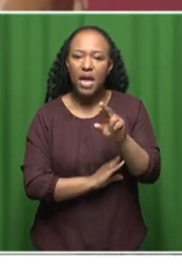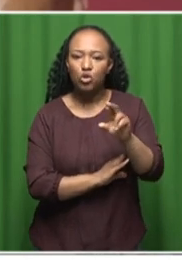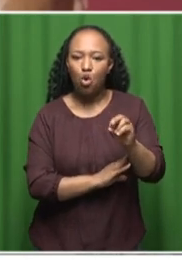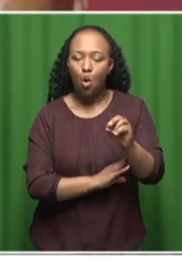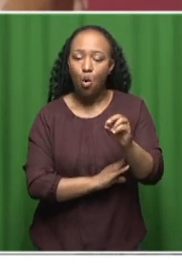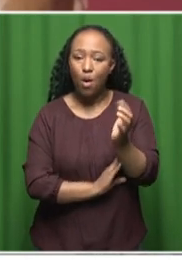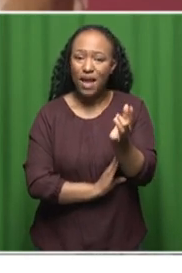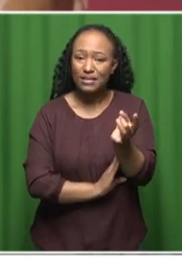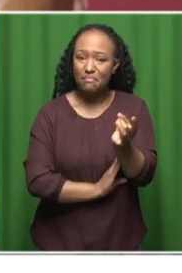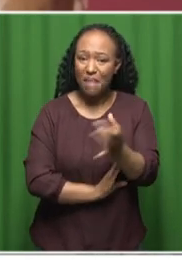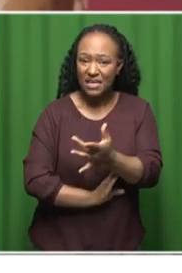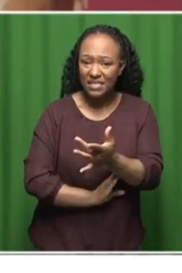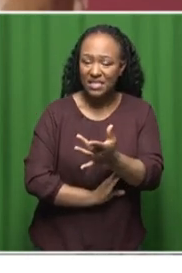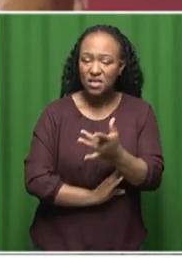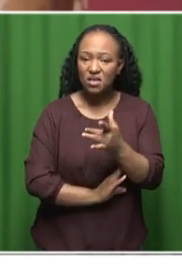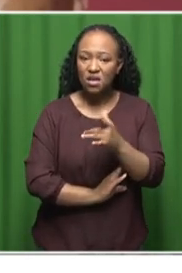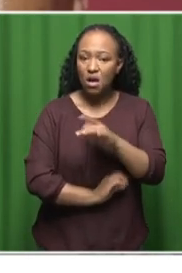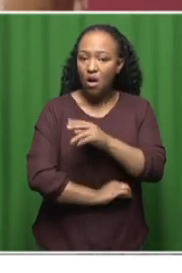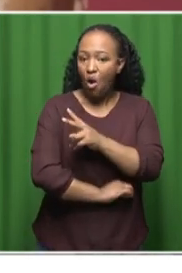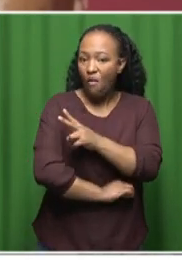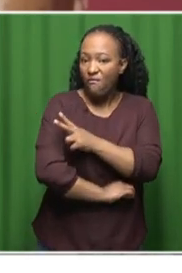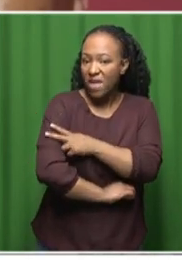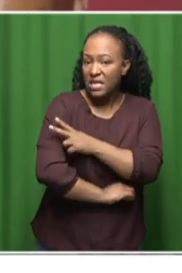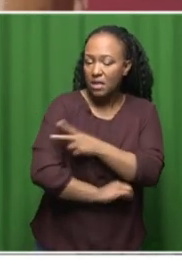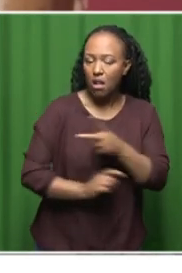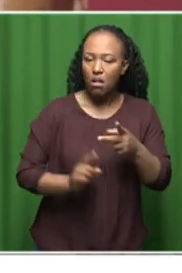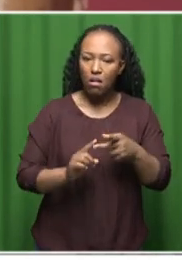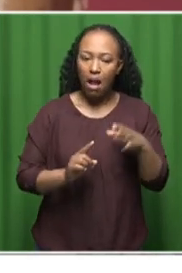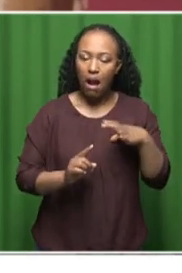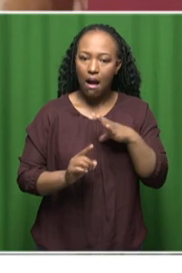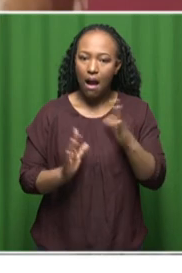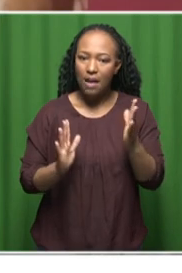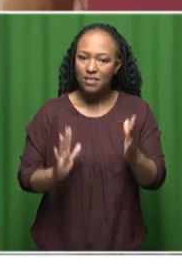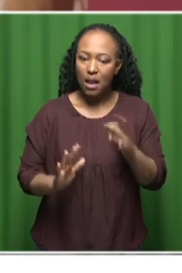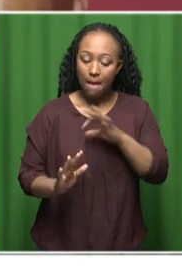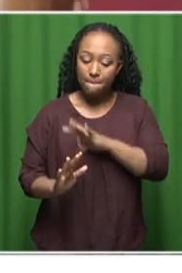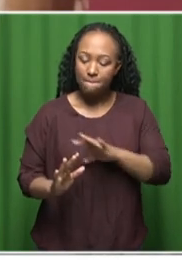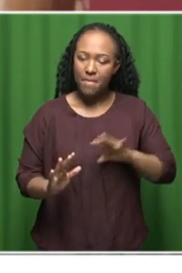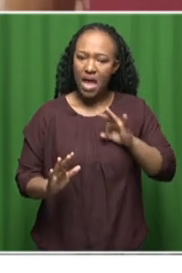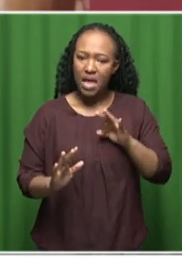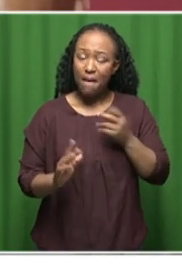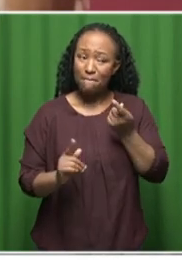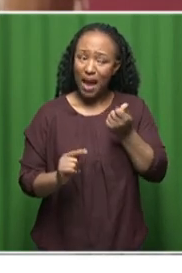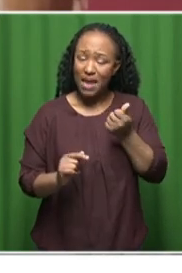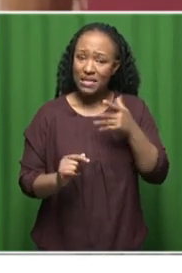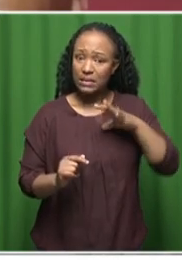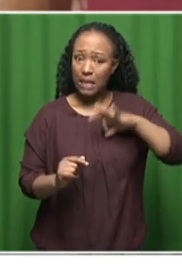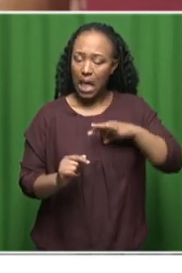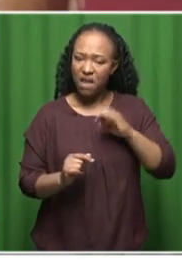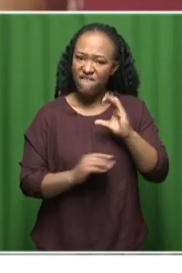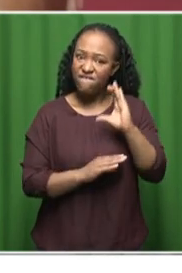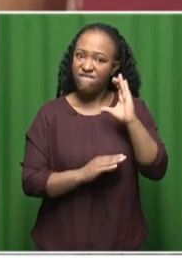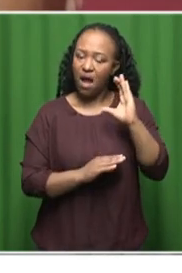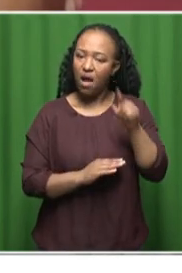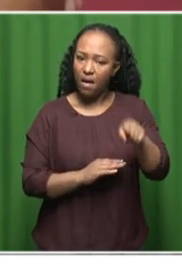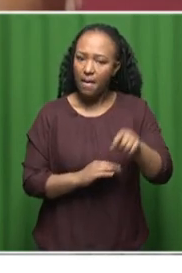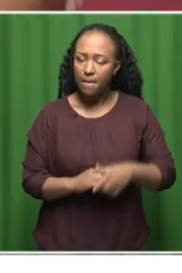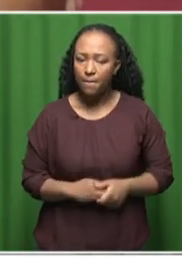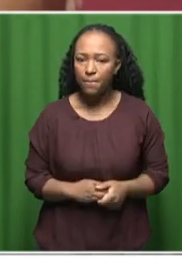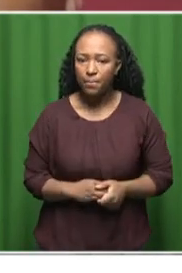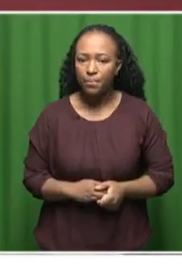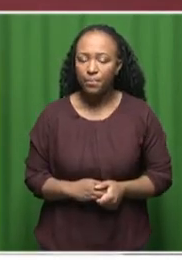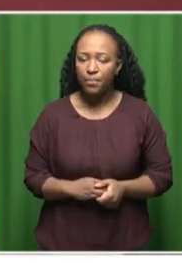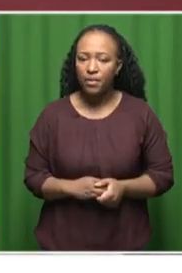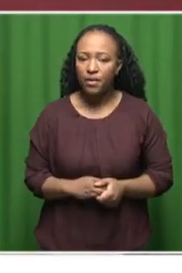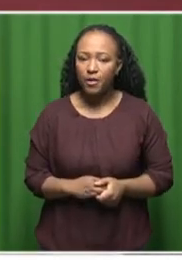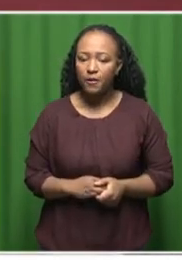with officials, councillors and mayors that are paid much more than in local municipalities? Yes, Lynn, what do